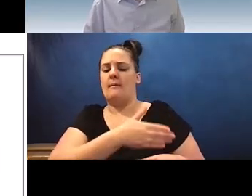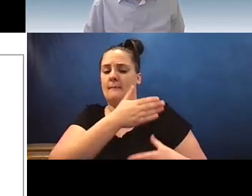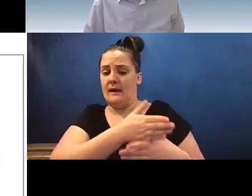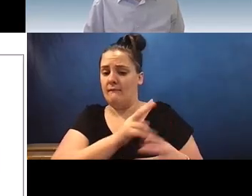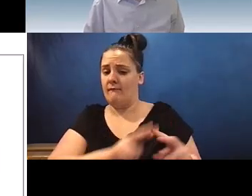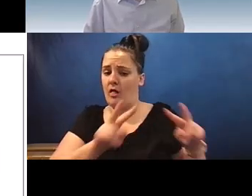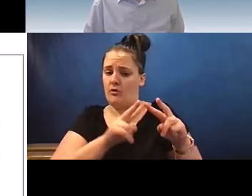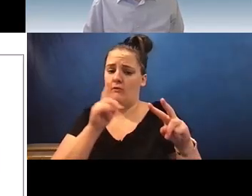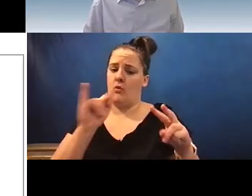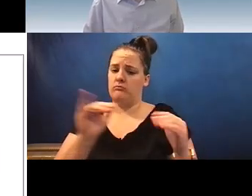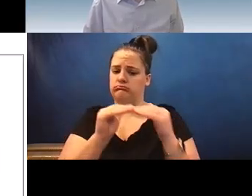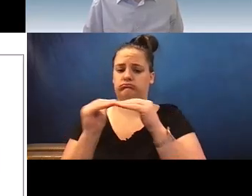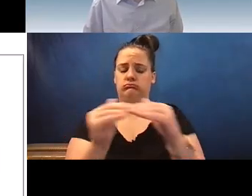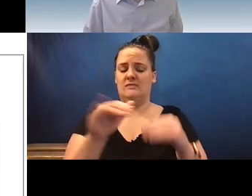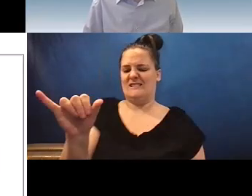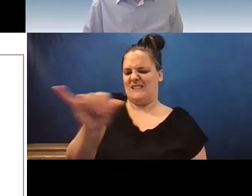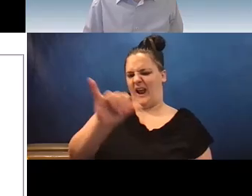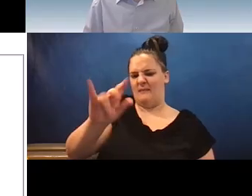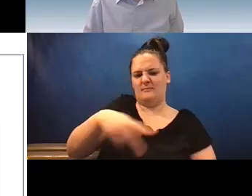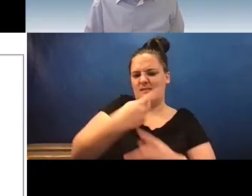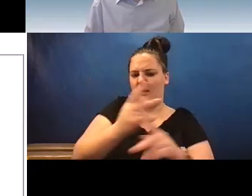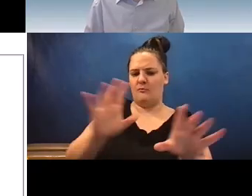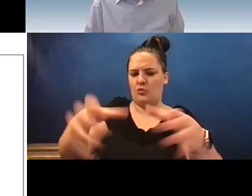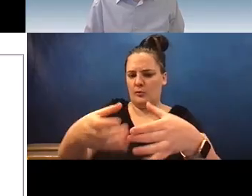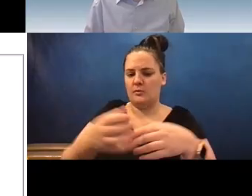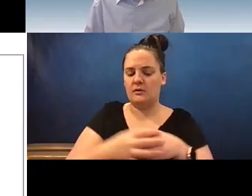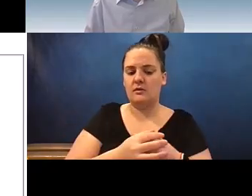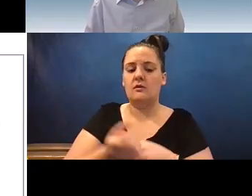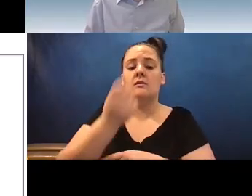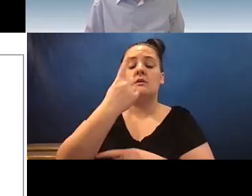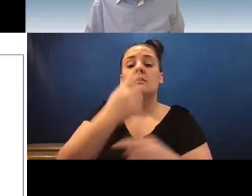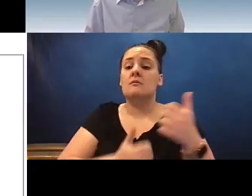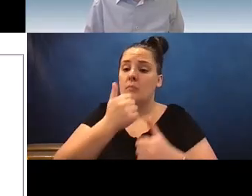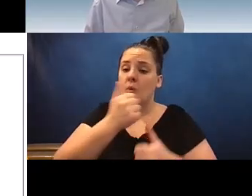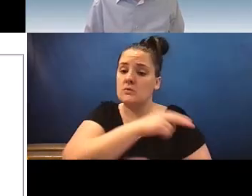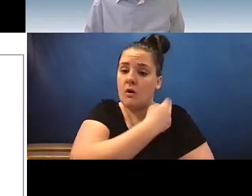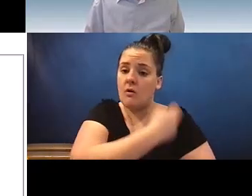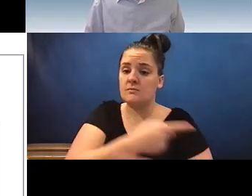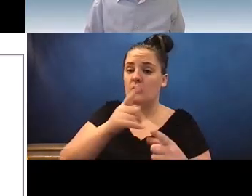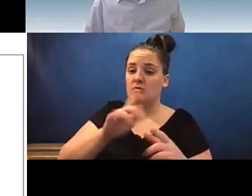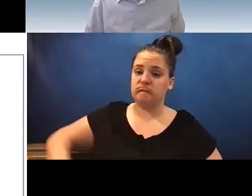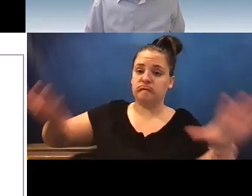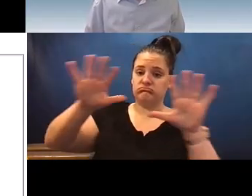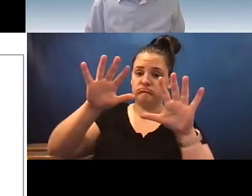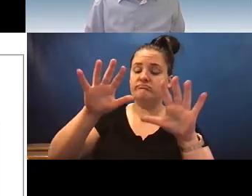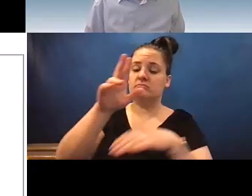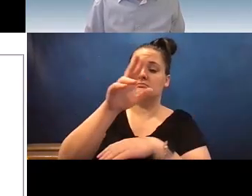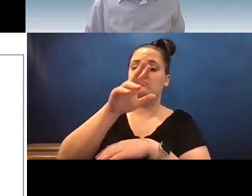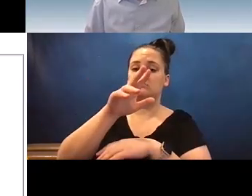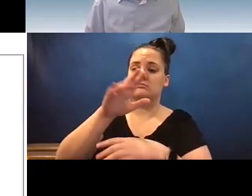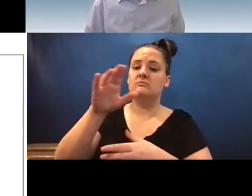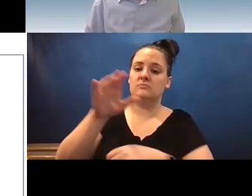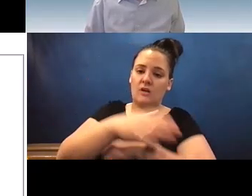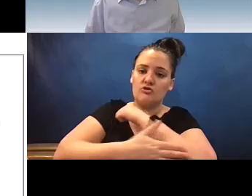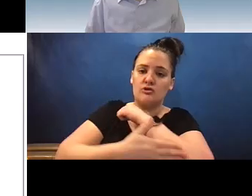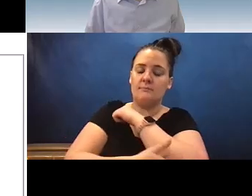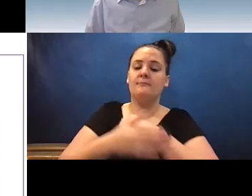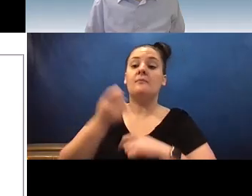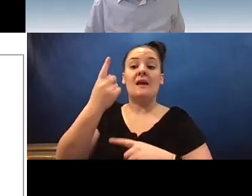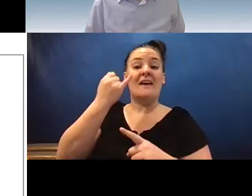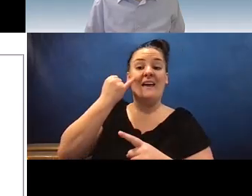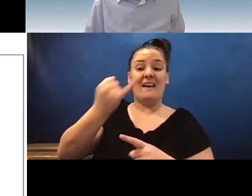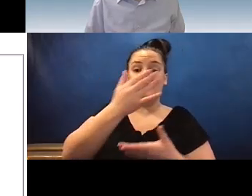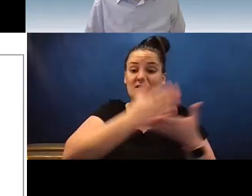service intensity to come up with the most similar hospitals across the country for these peer groups. If these